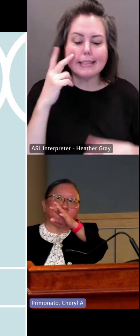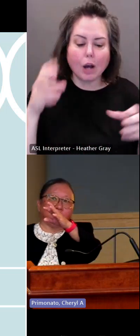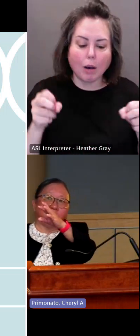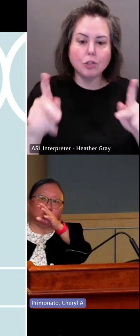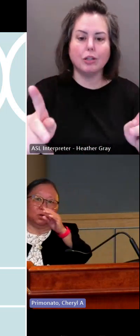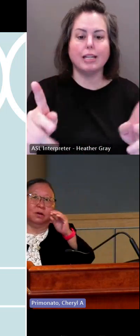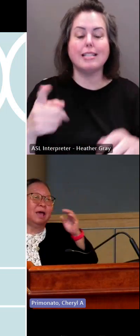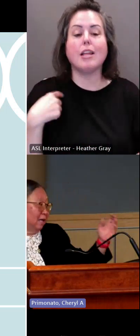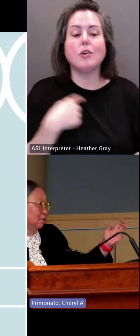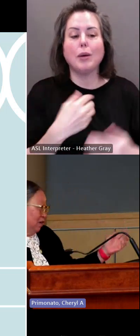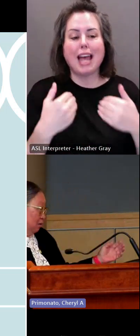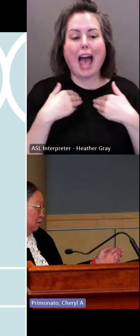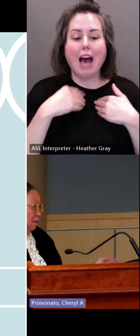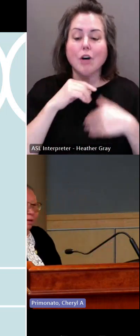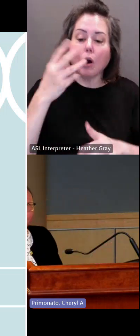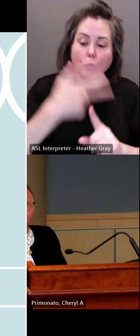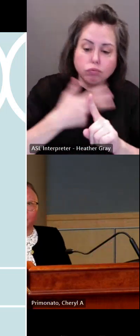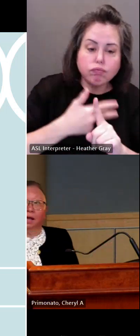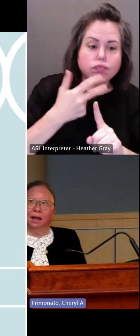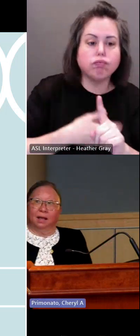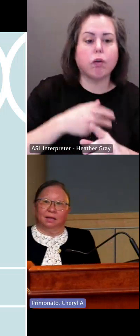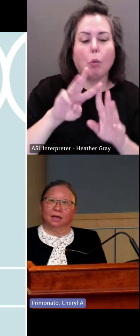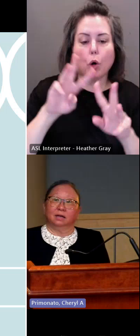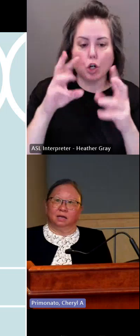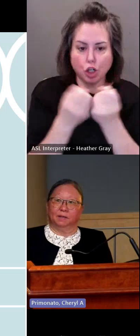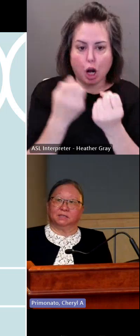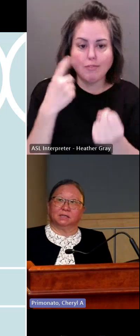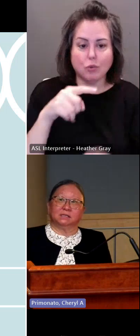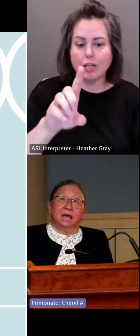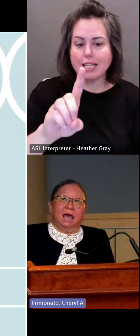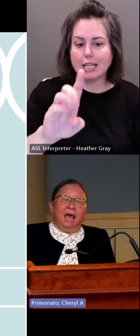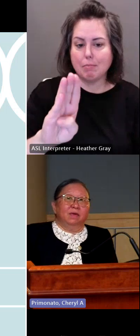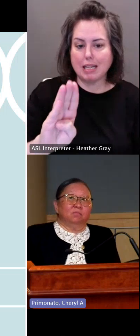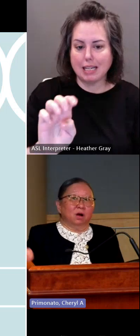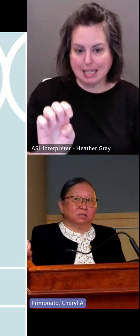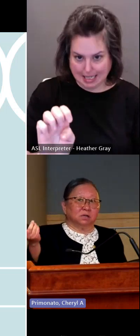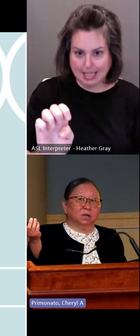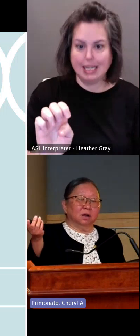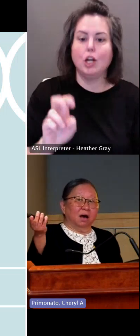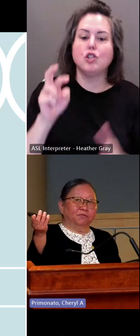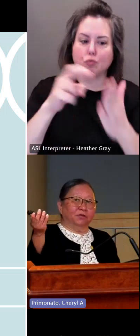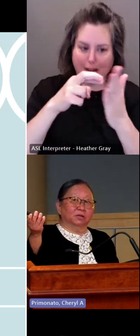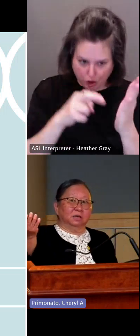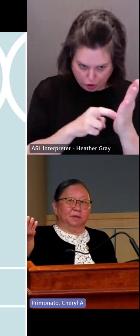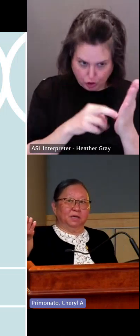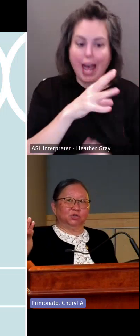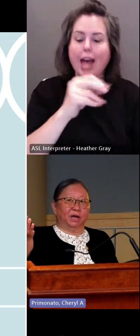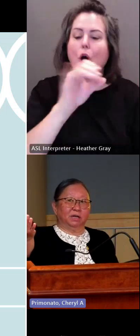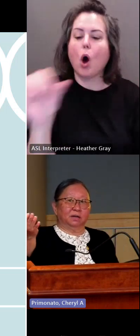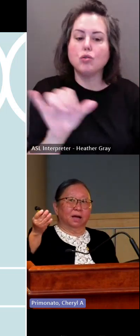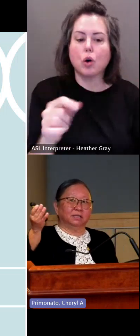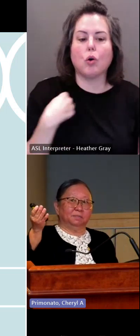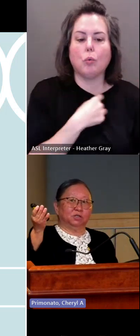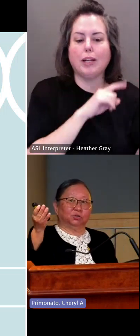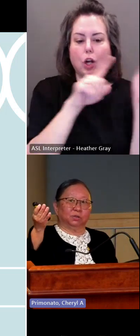with DBs to register as vendors in e-business. And then we're also going to offer a